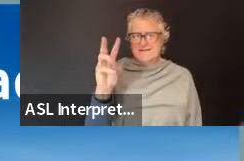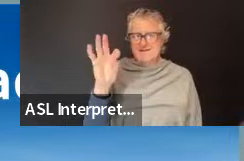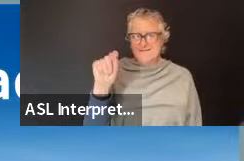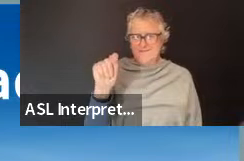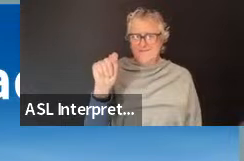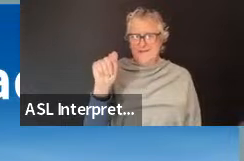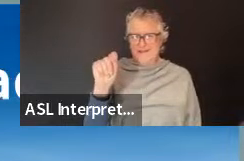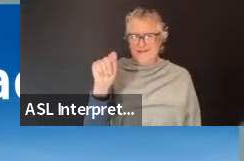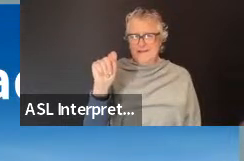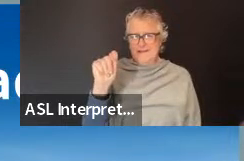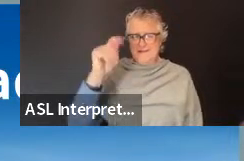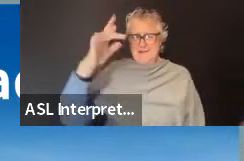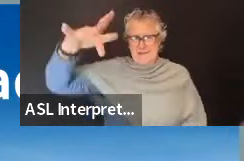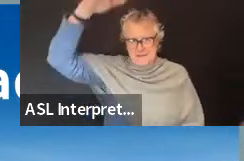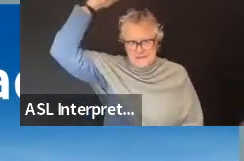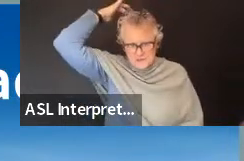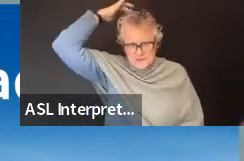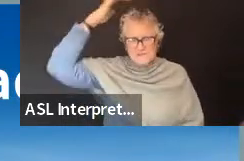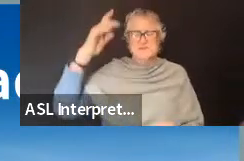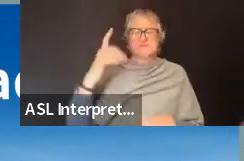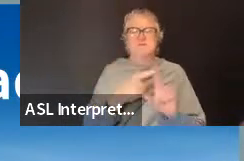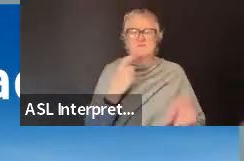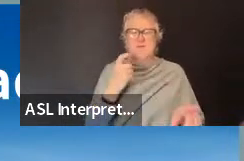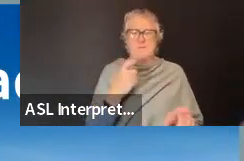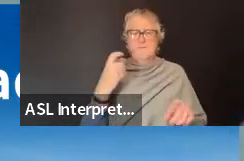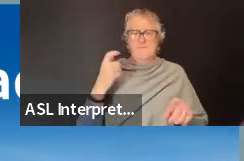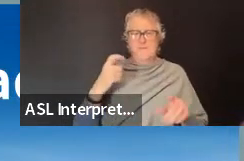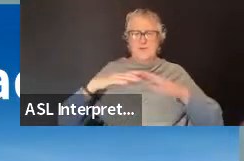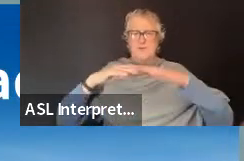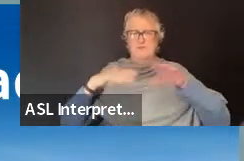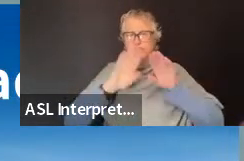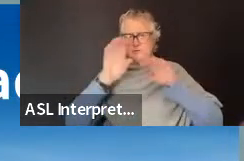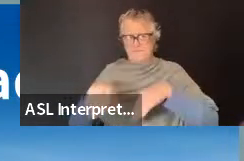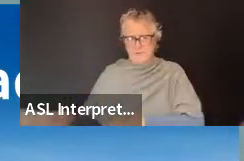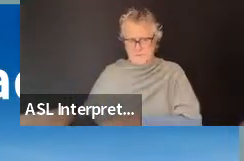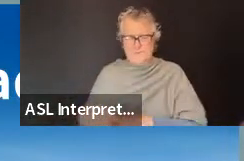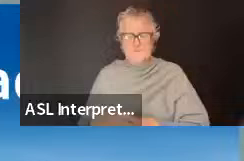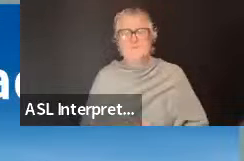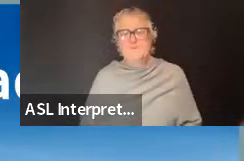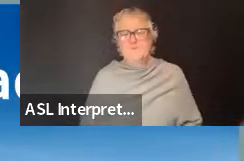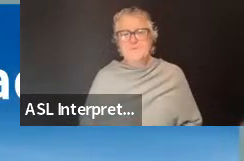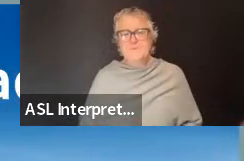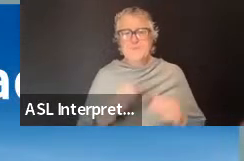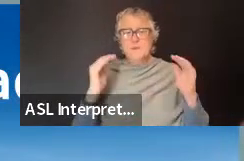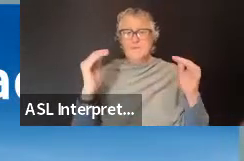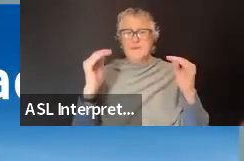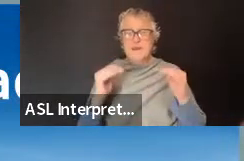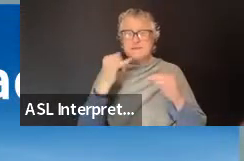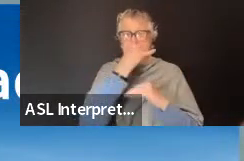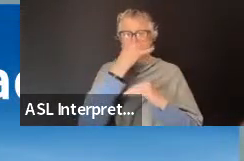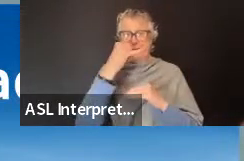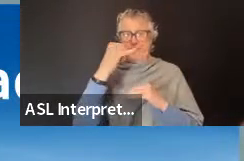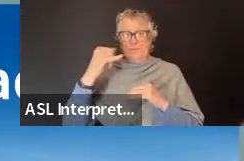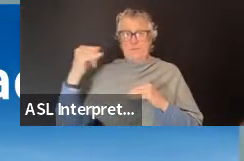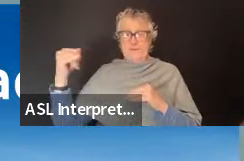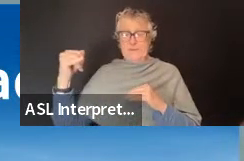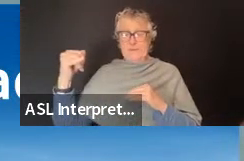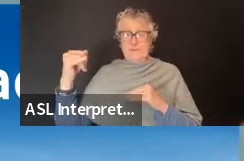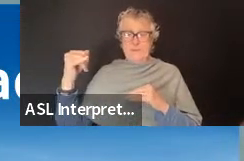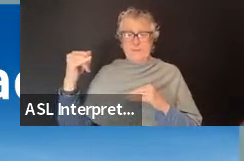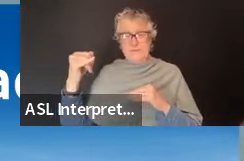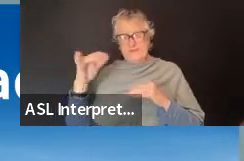zero CRD on the river. The next dashed line down that's kind of flat